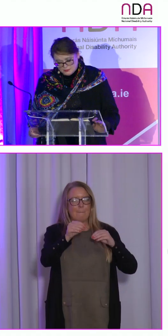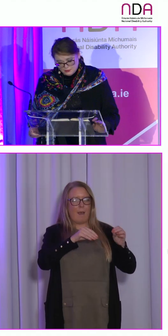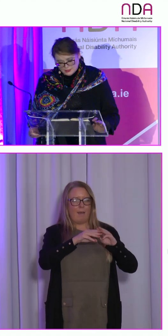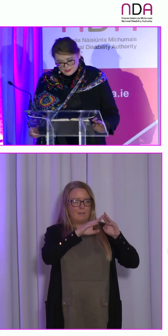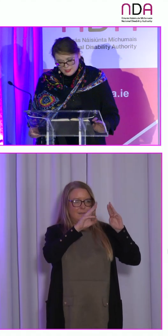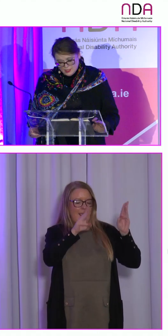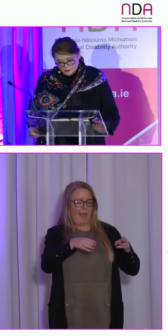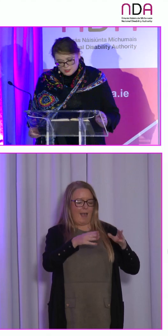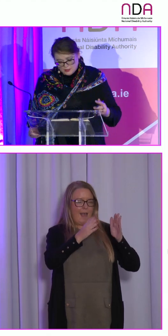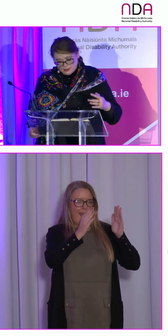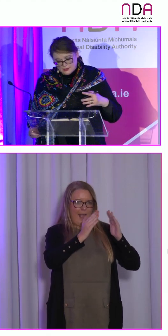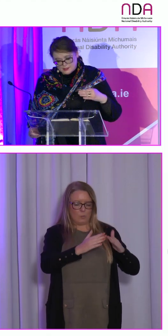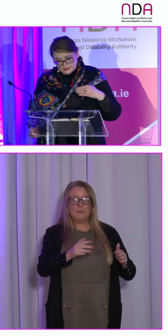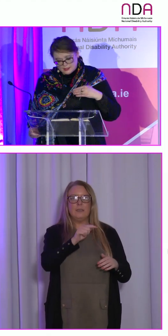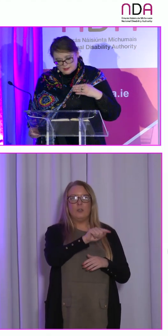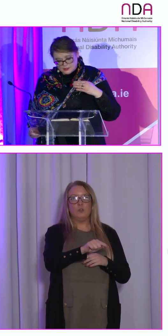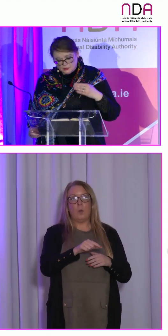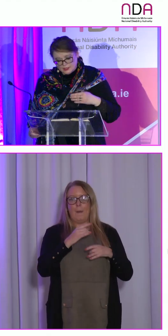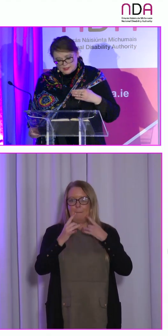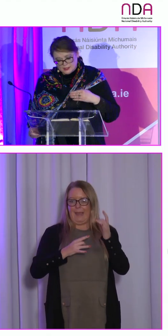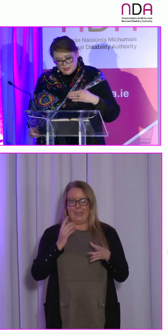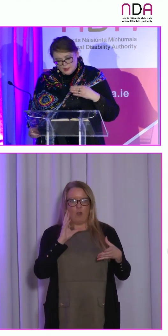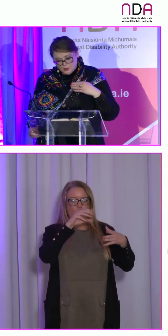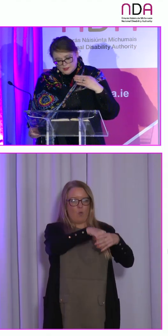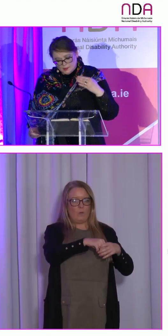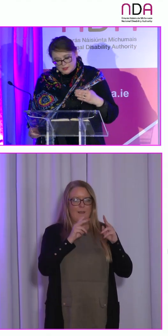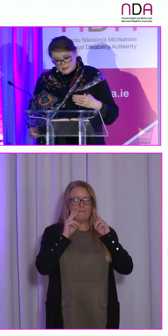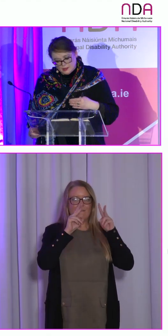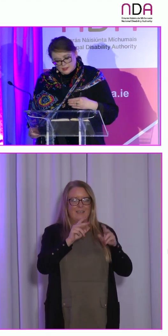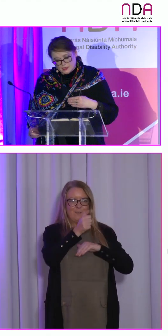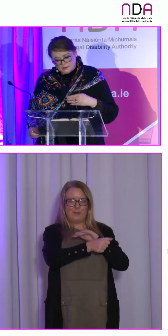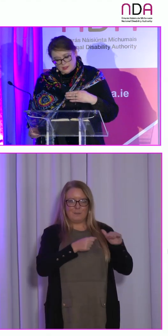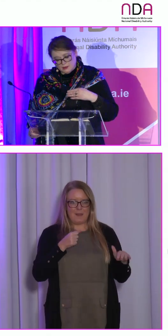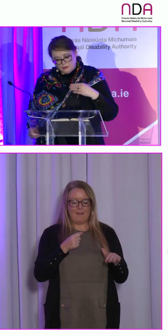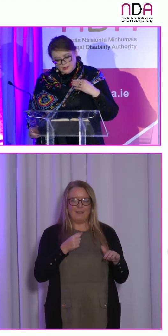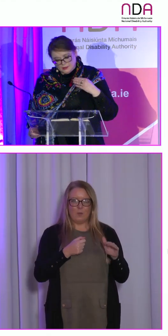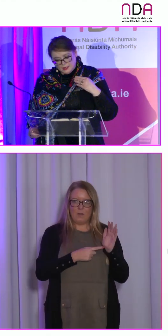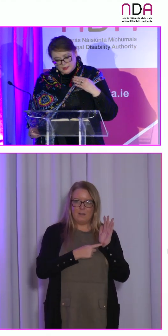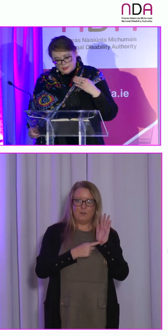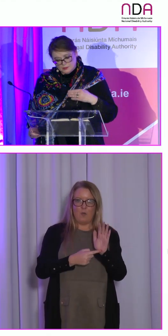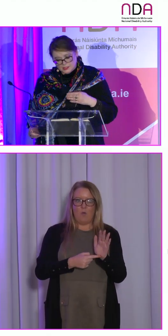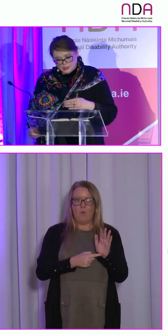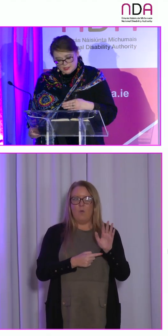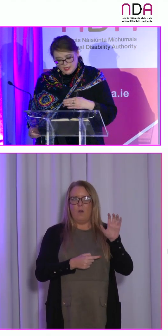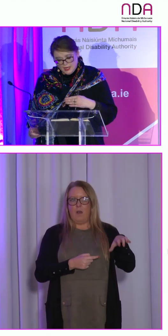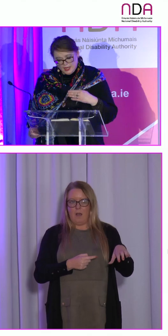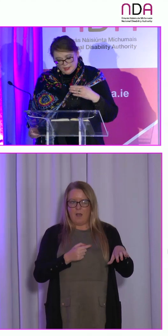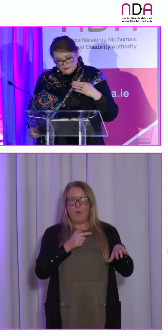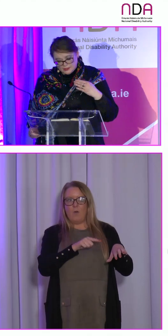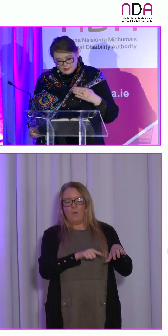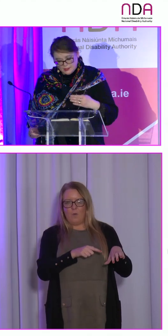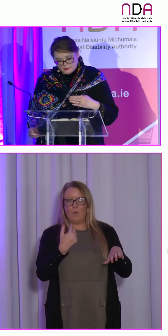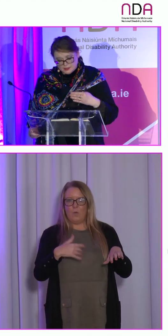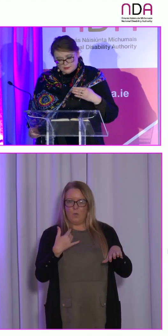visitor experience, which will showcase what the options are in terms of interpretation